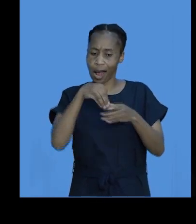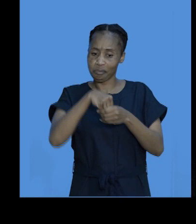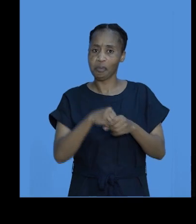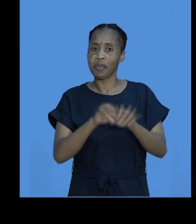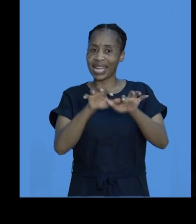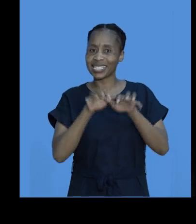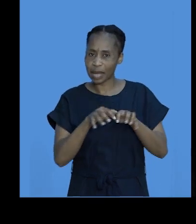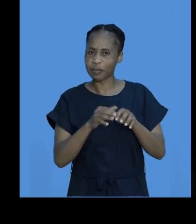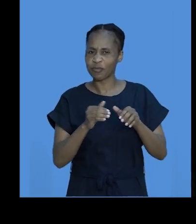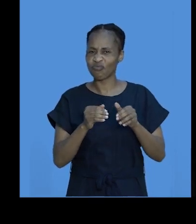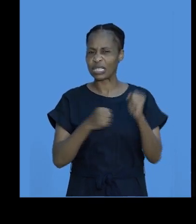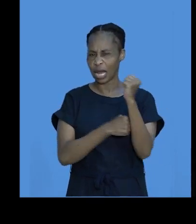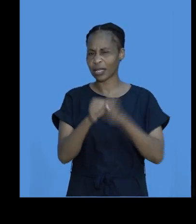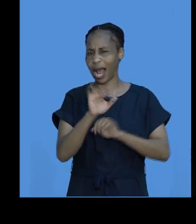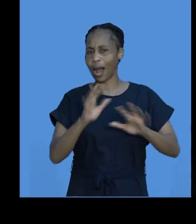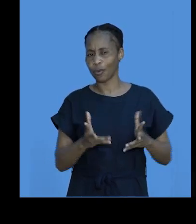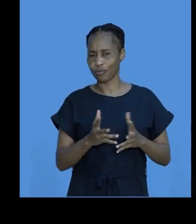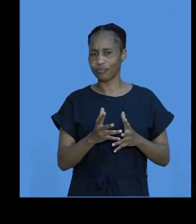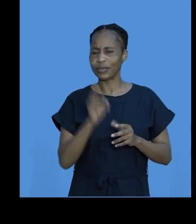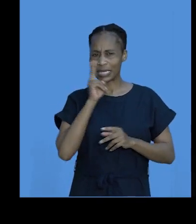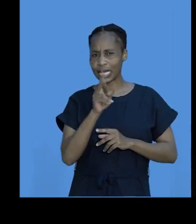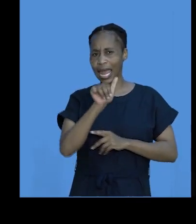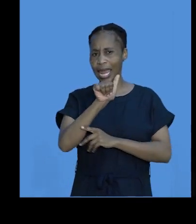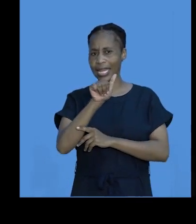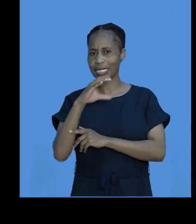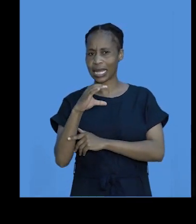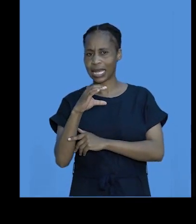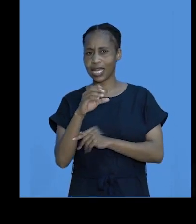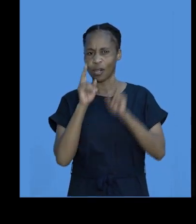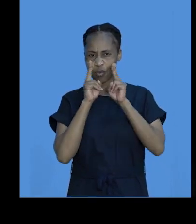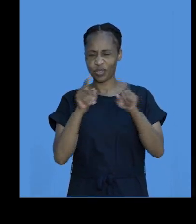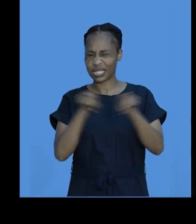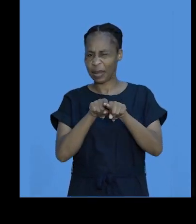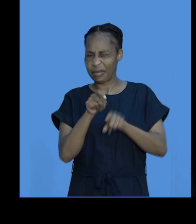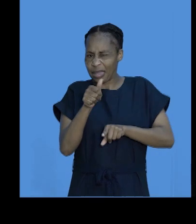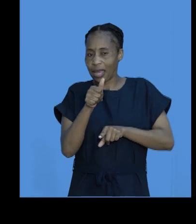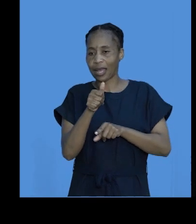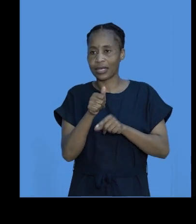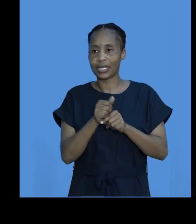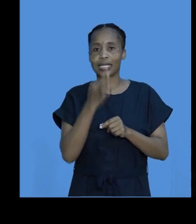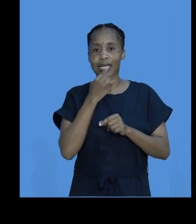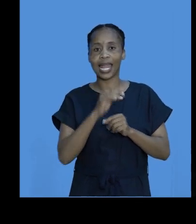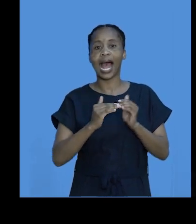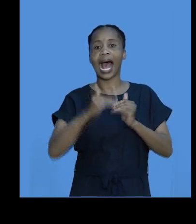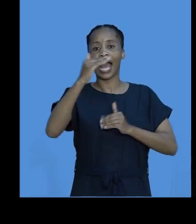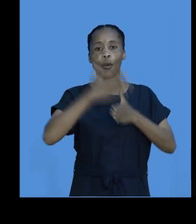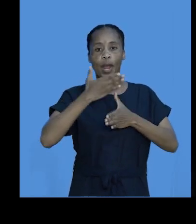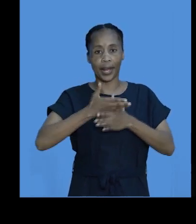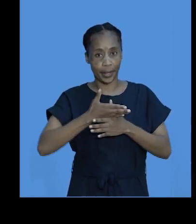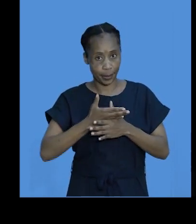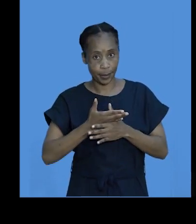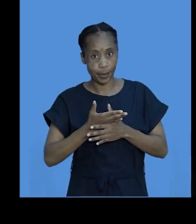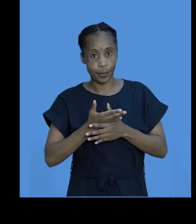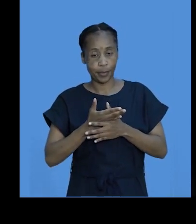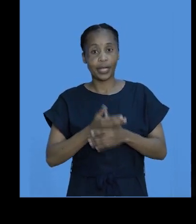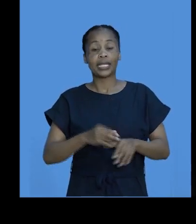the exam. As you can see, A and B look almost similar there. It says high employment, and then B says